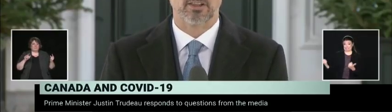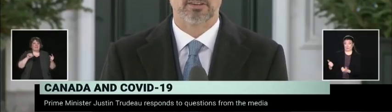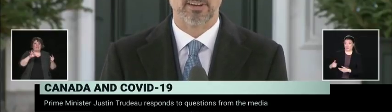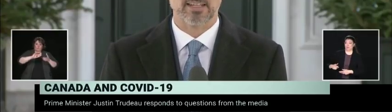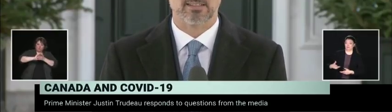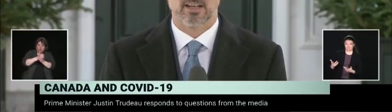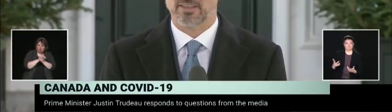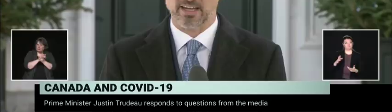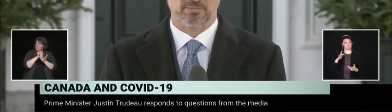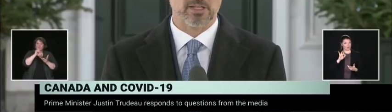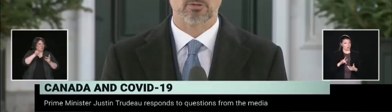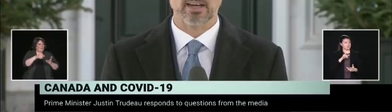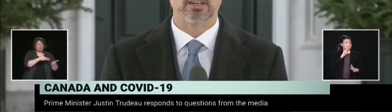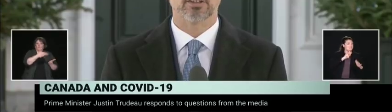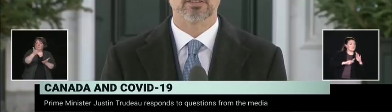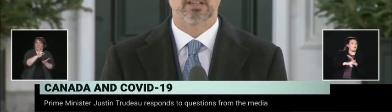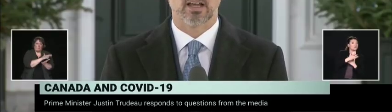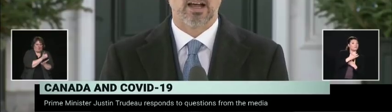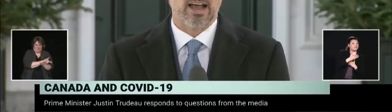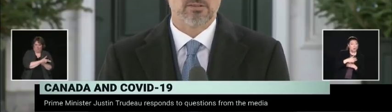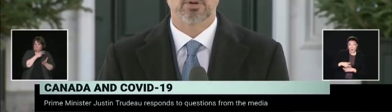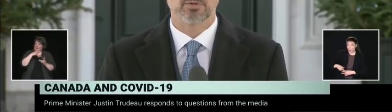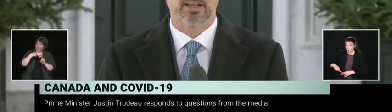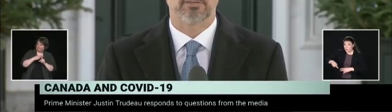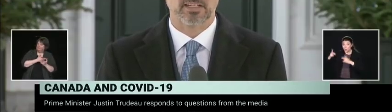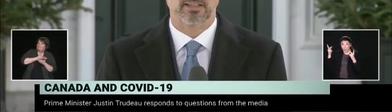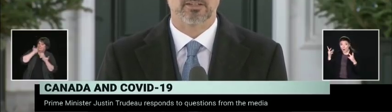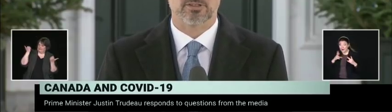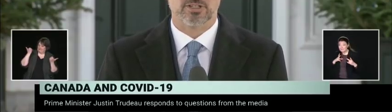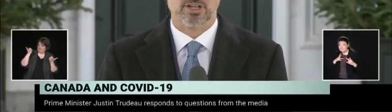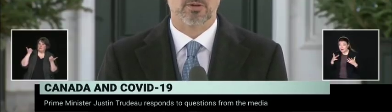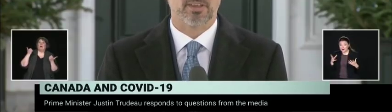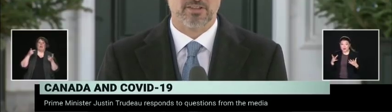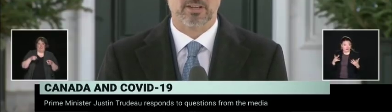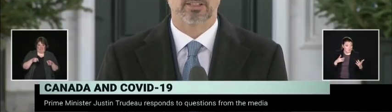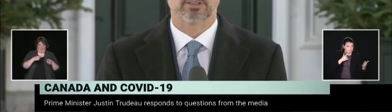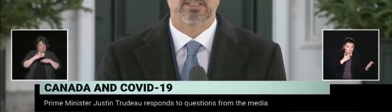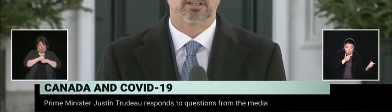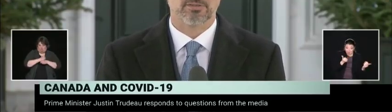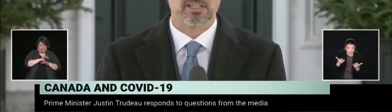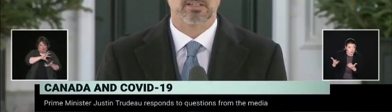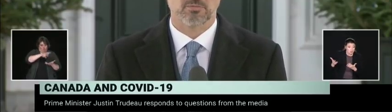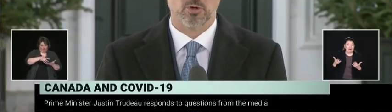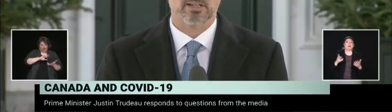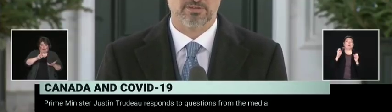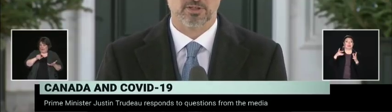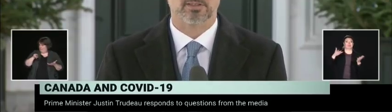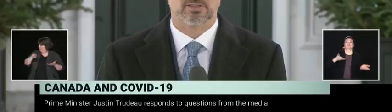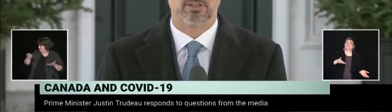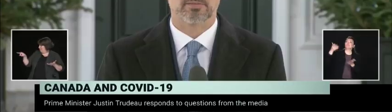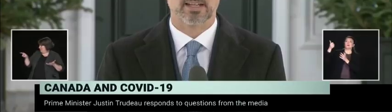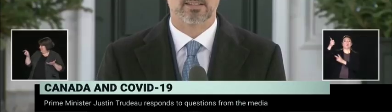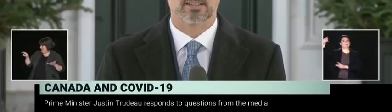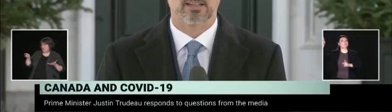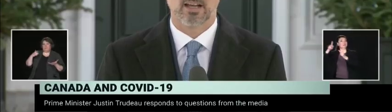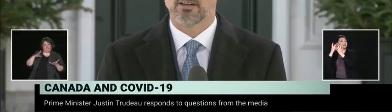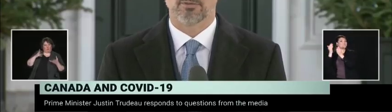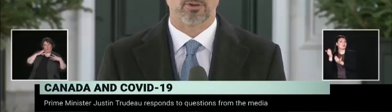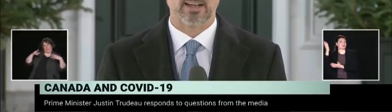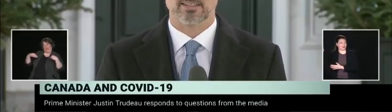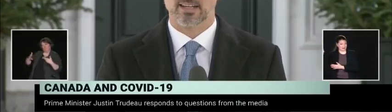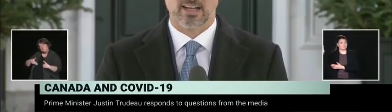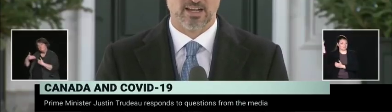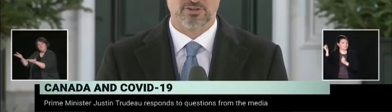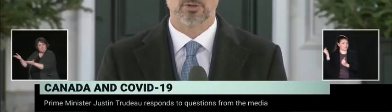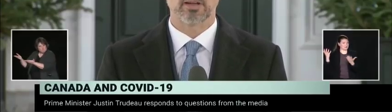best health advice, that'll be great news. And we will have ventilators to share with other countries that are facing more difficult circumstances.